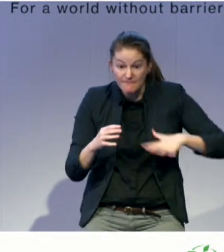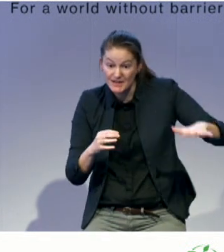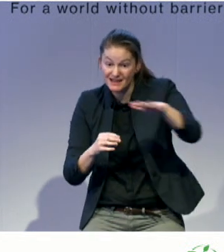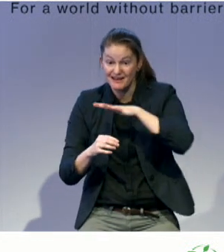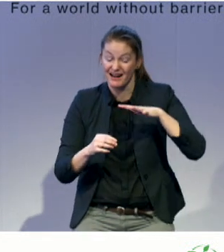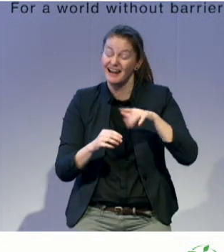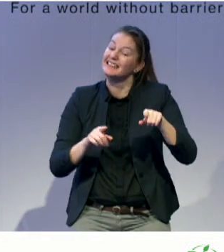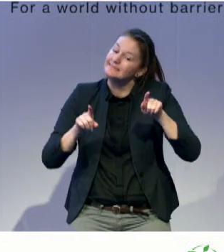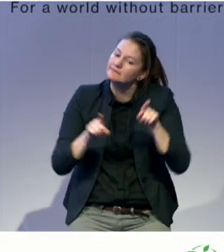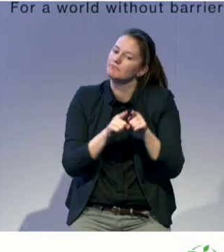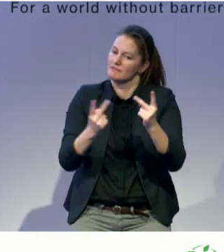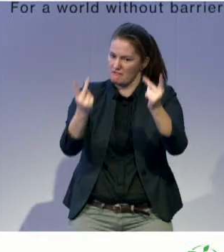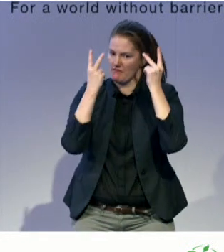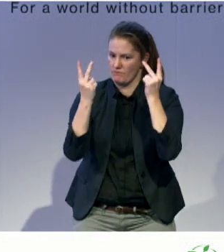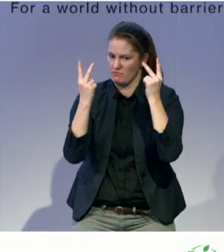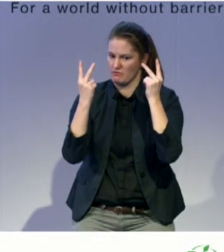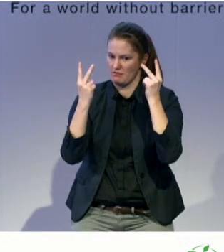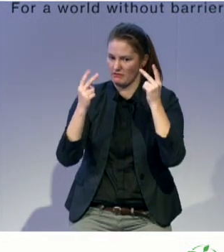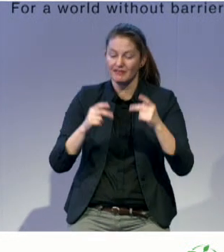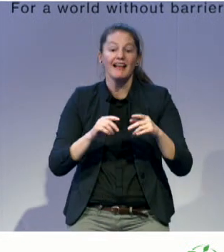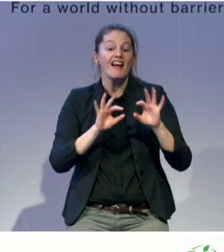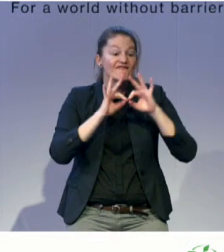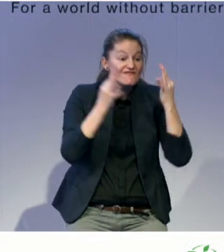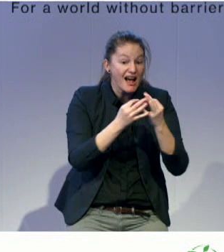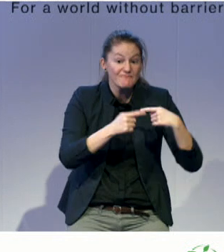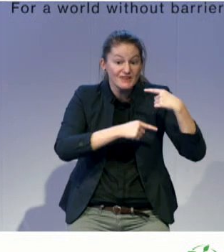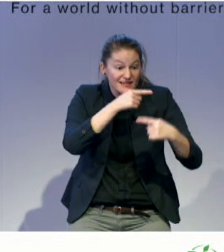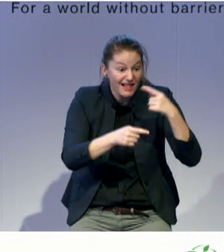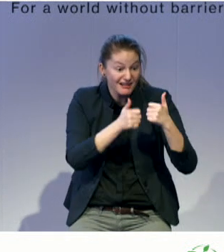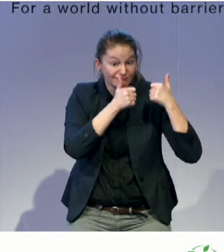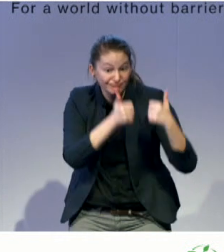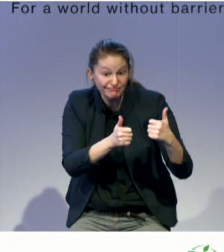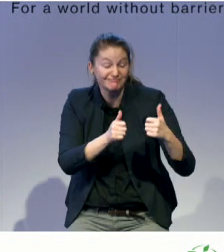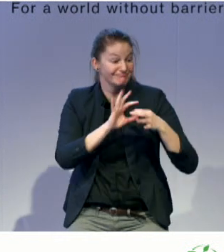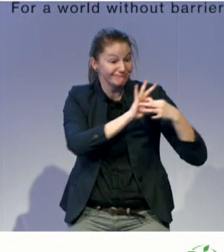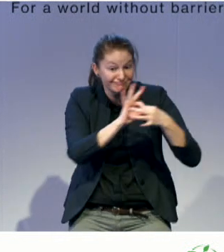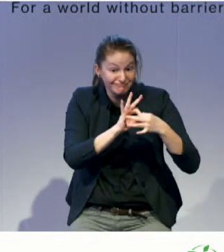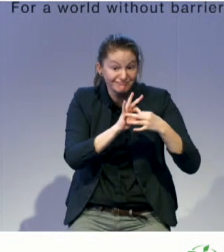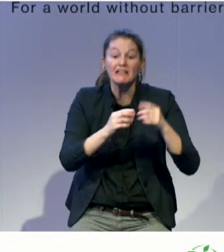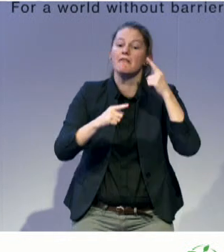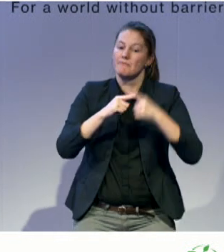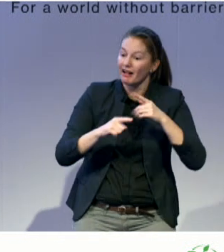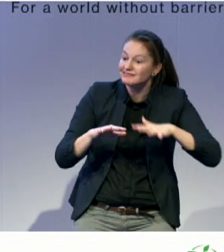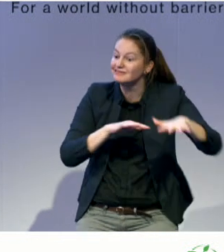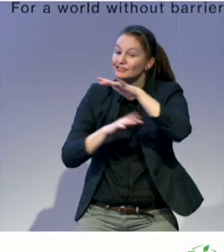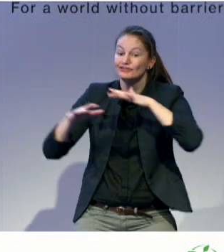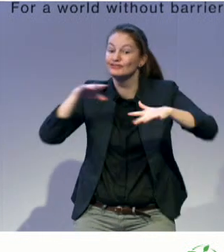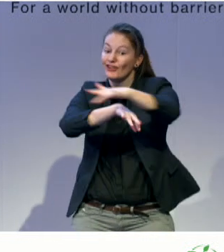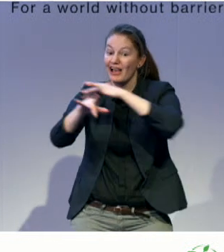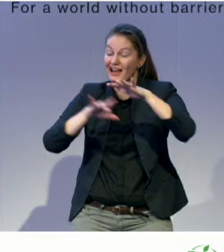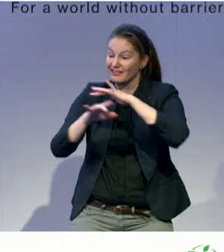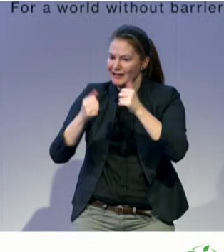families, and to the stability of societies." So I submit that independent living and